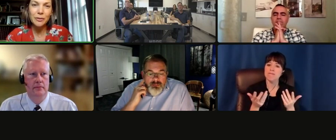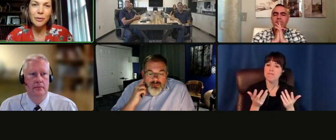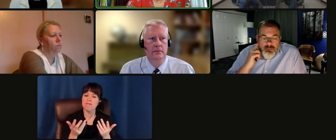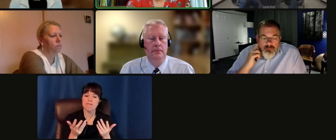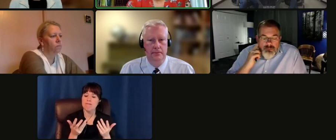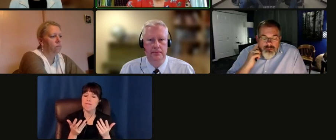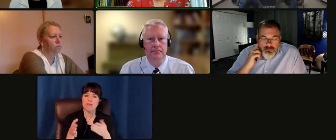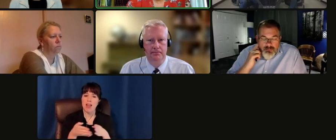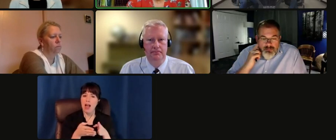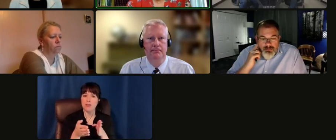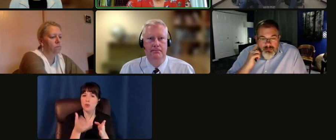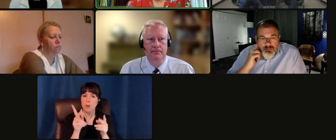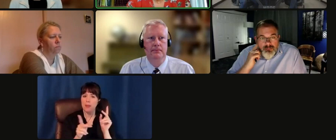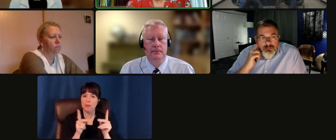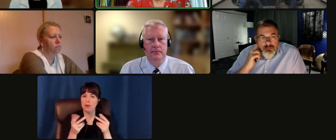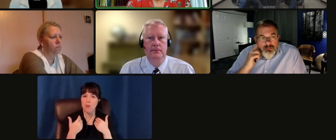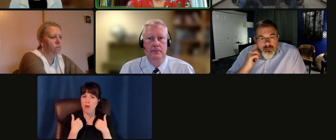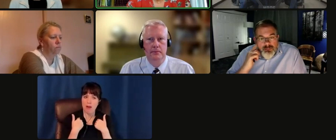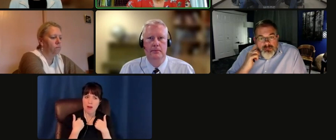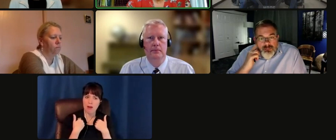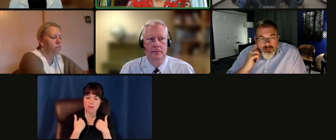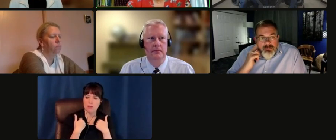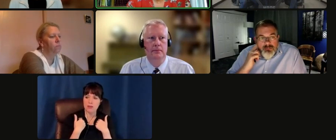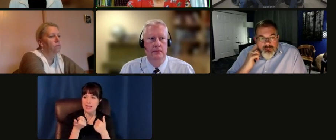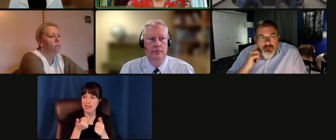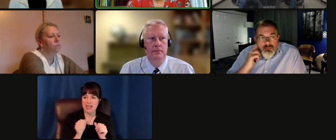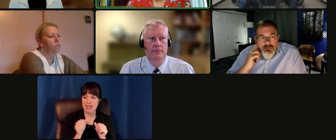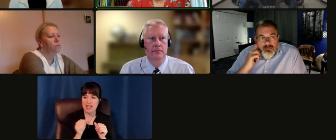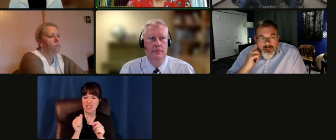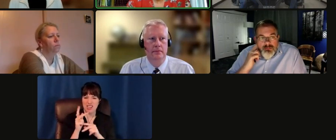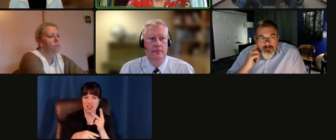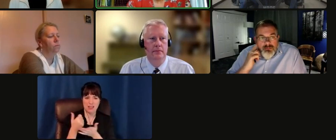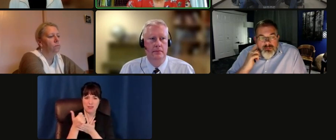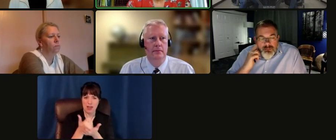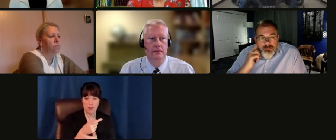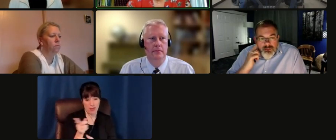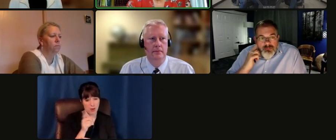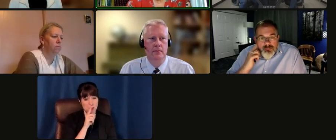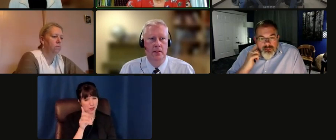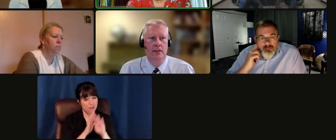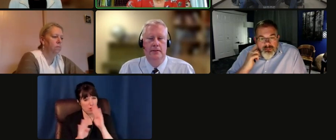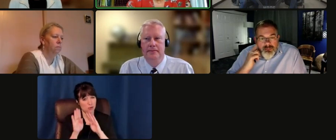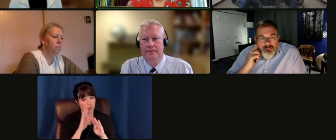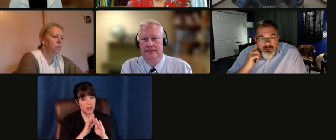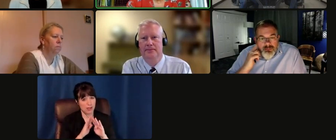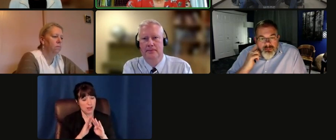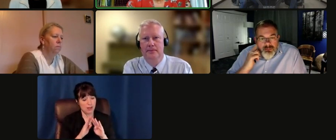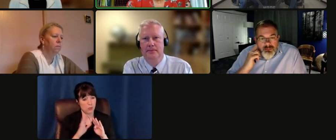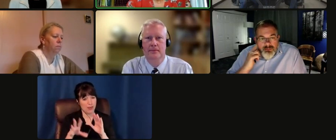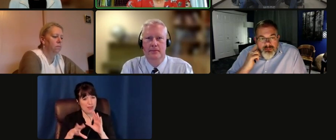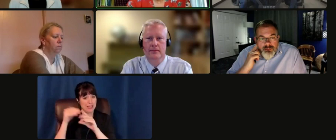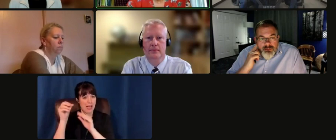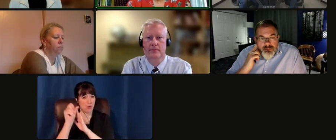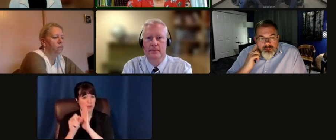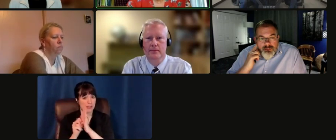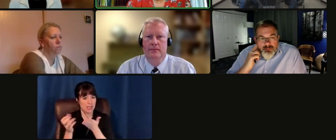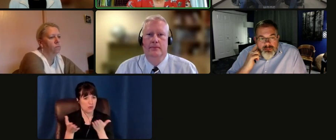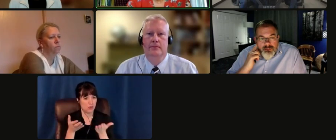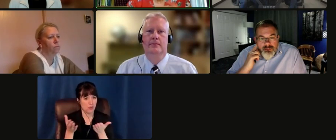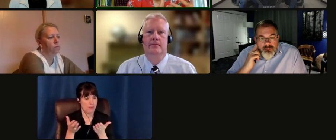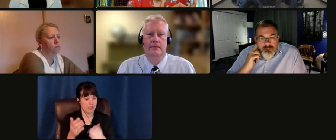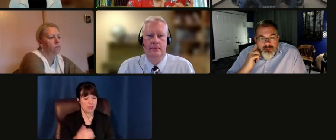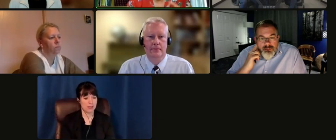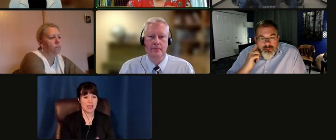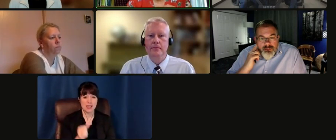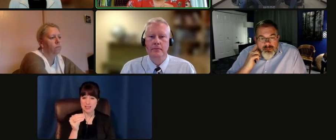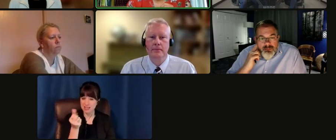avenue that folks have, any kind of help that, you know, they're really frustrated with this out-of-state service? And so